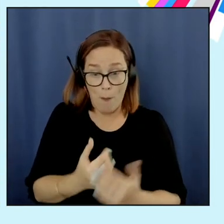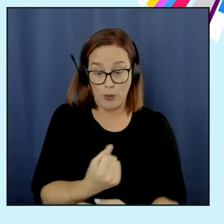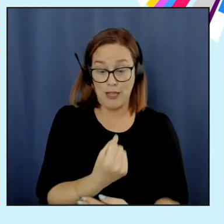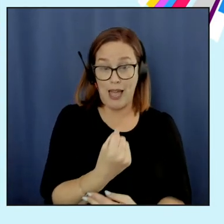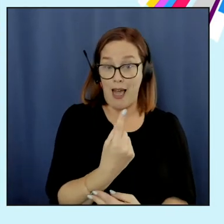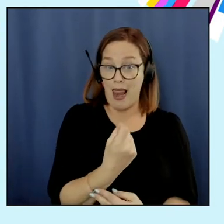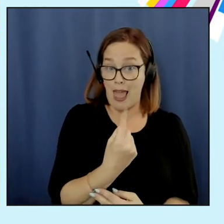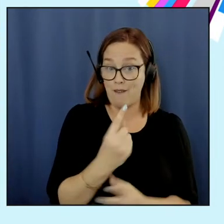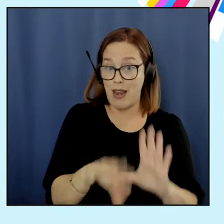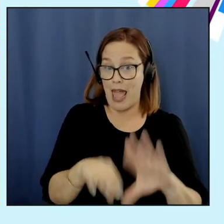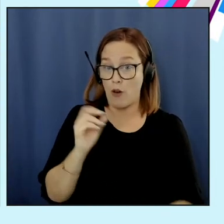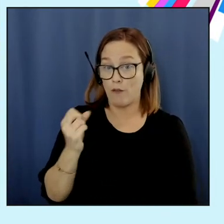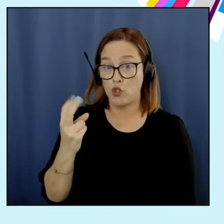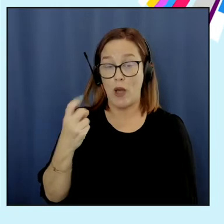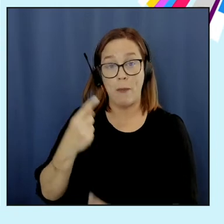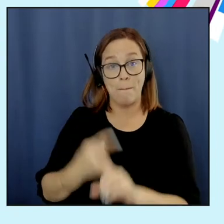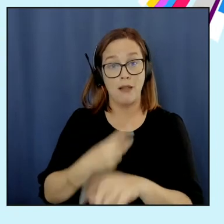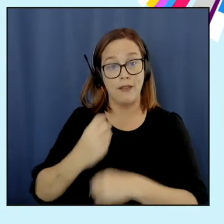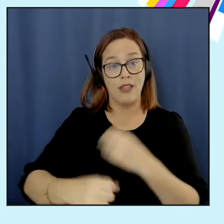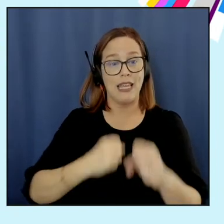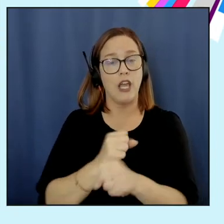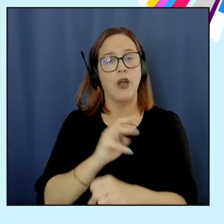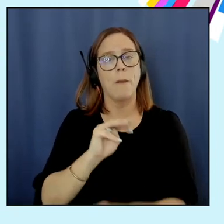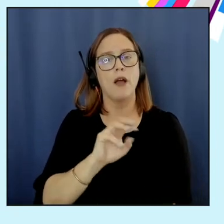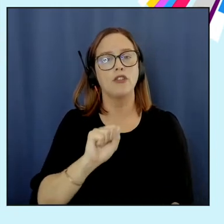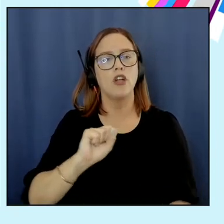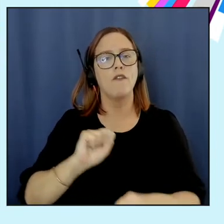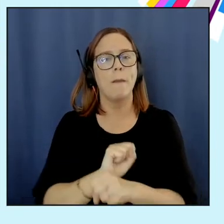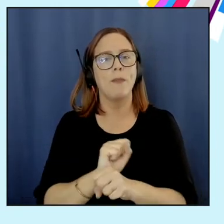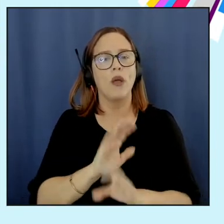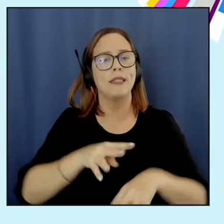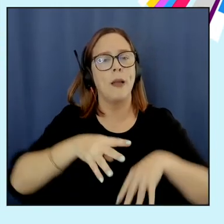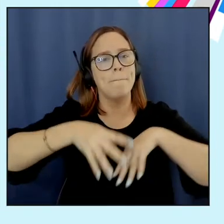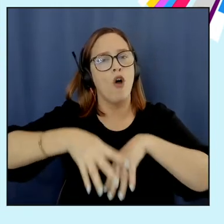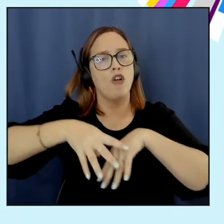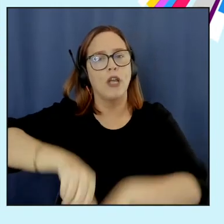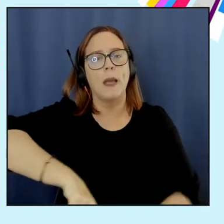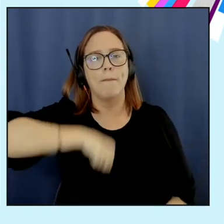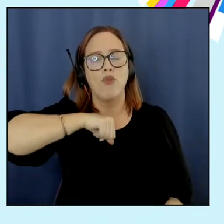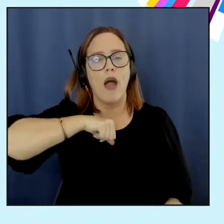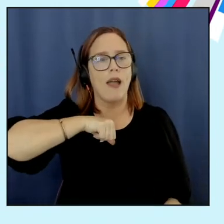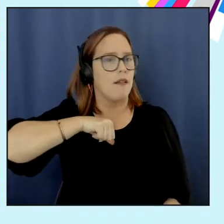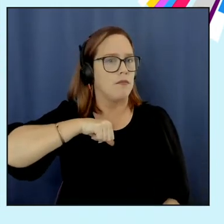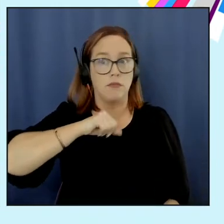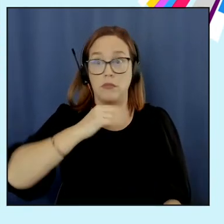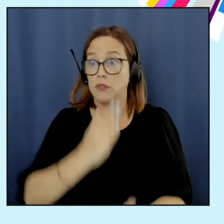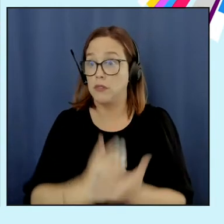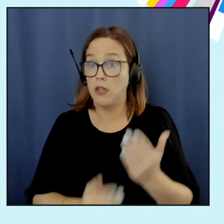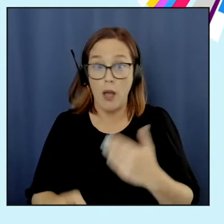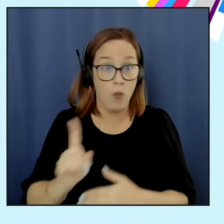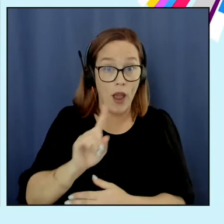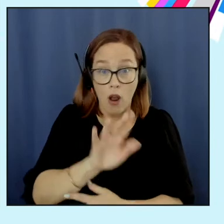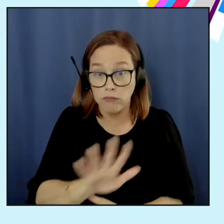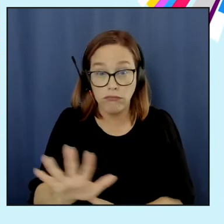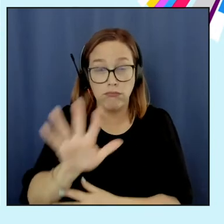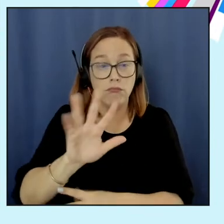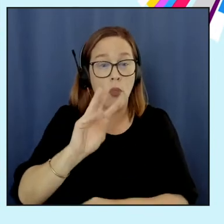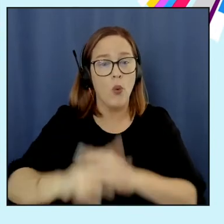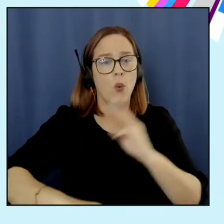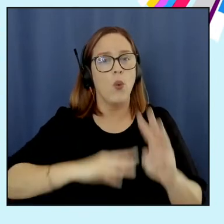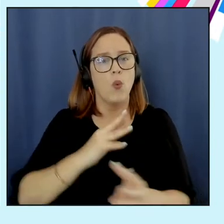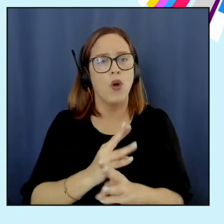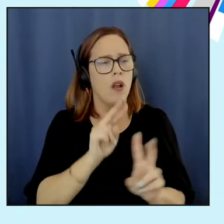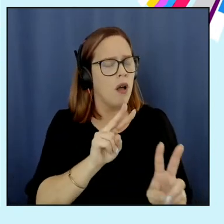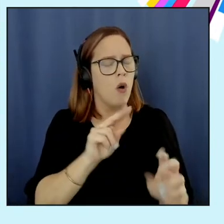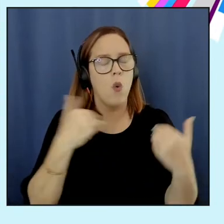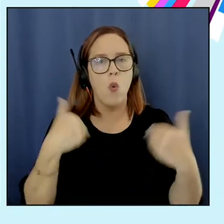year, Microsoft employees are marching in Pride parades somewhere around the world. I'm continuously blown away by the global